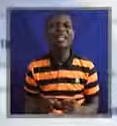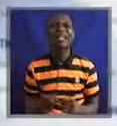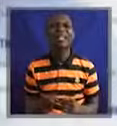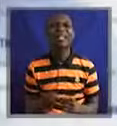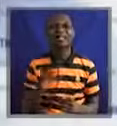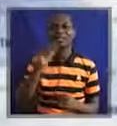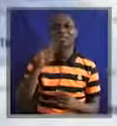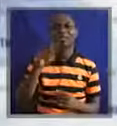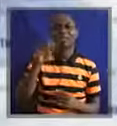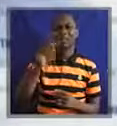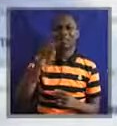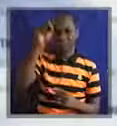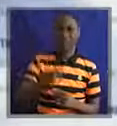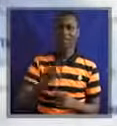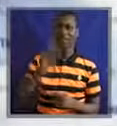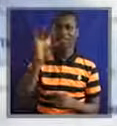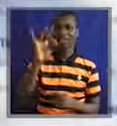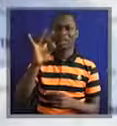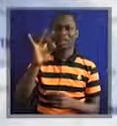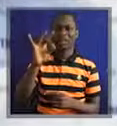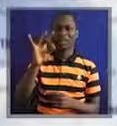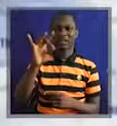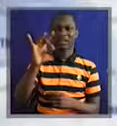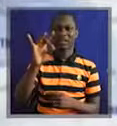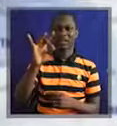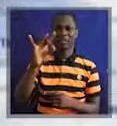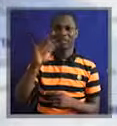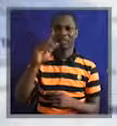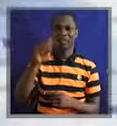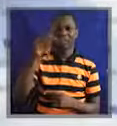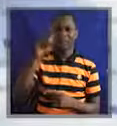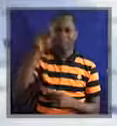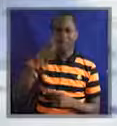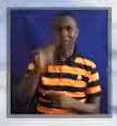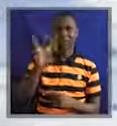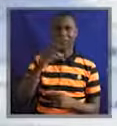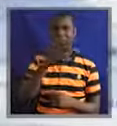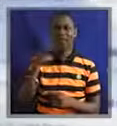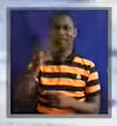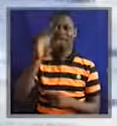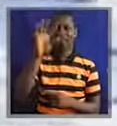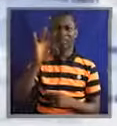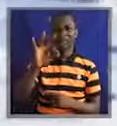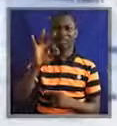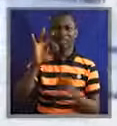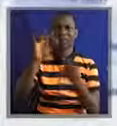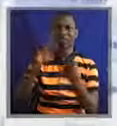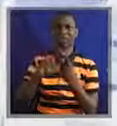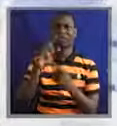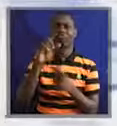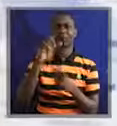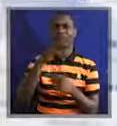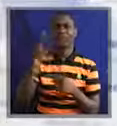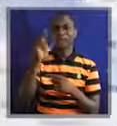8 Acts the book of Acts chapter number 8 me kan every verse 9 ade akwese verse number